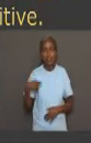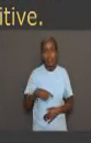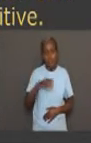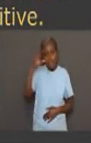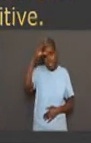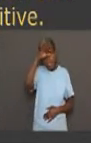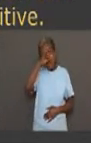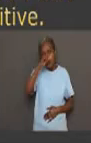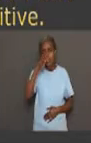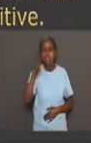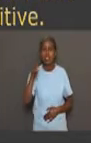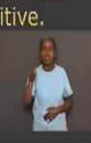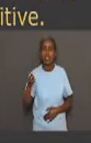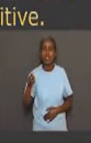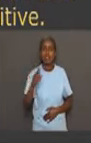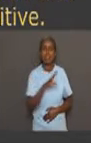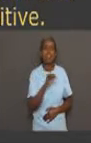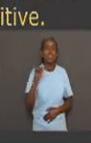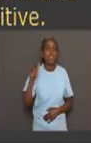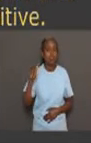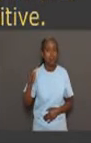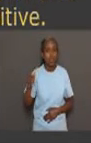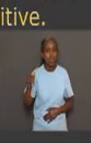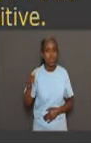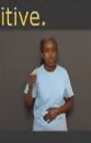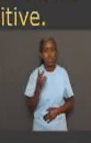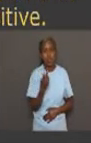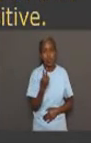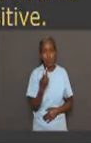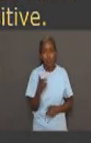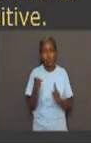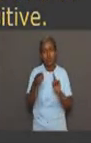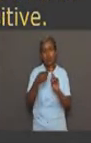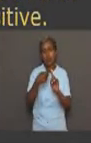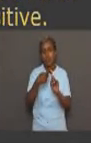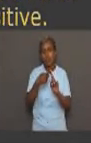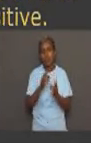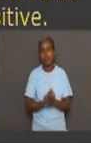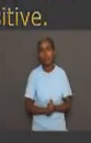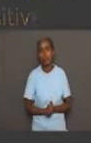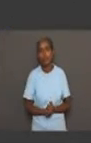assumption that x and y are both positive.